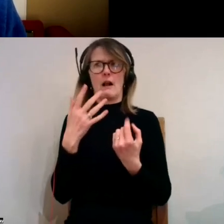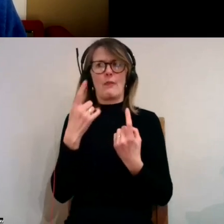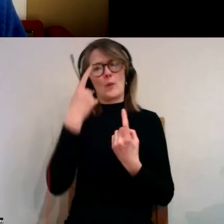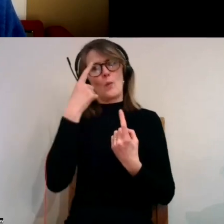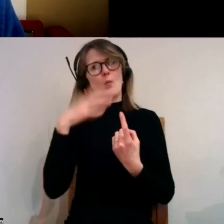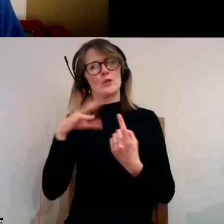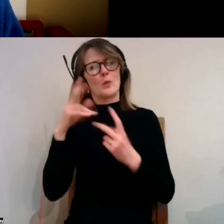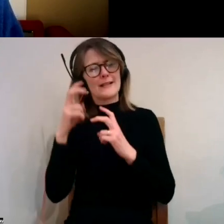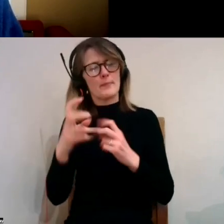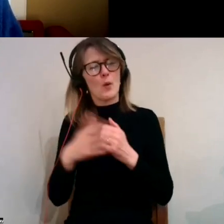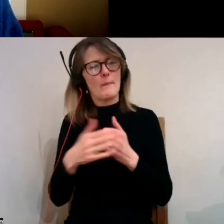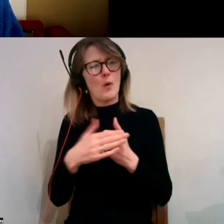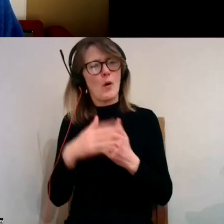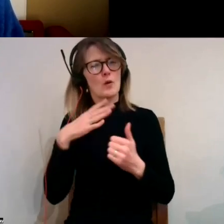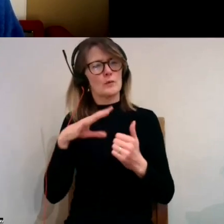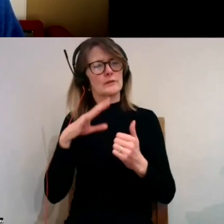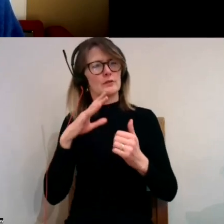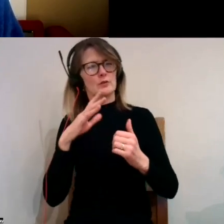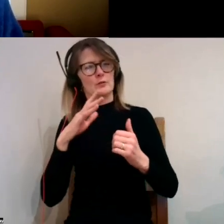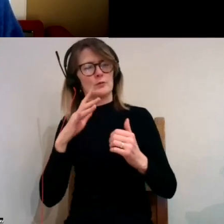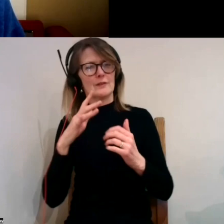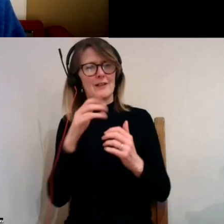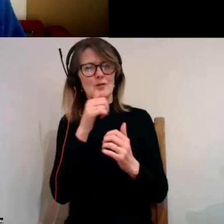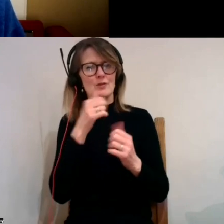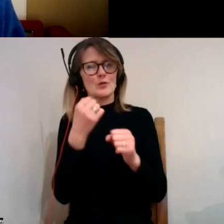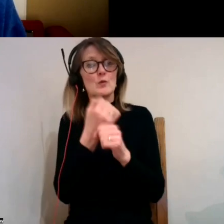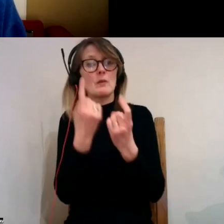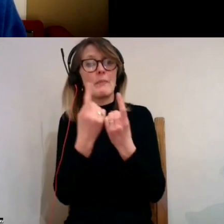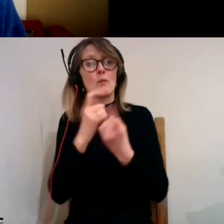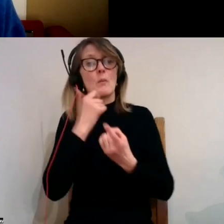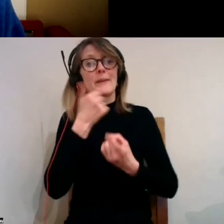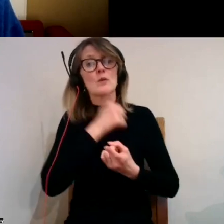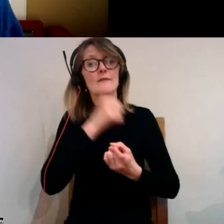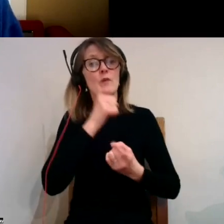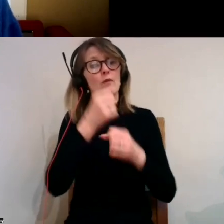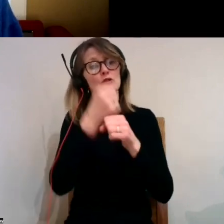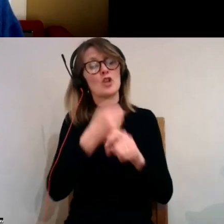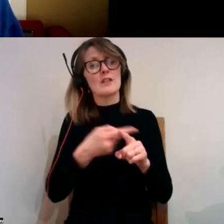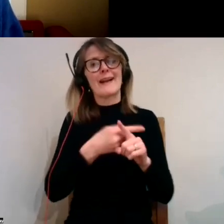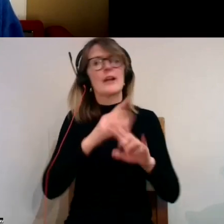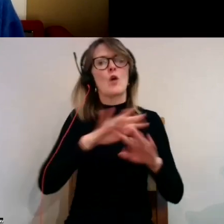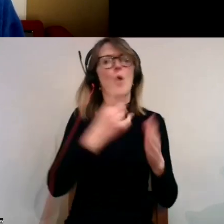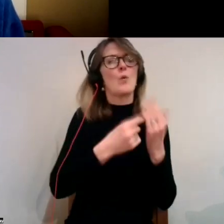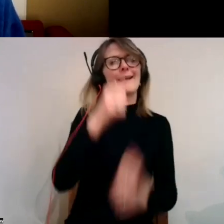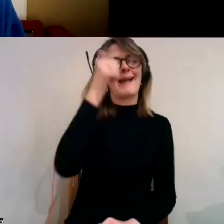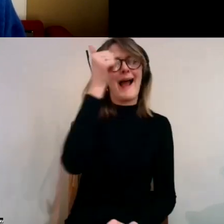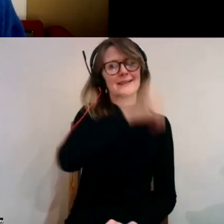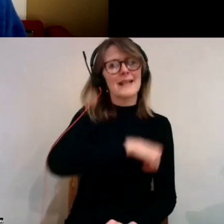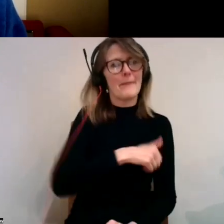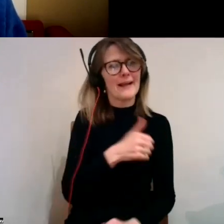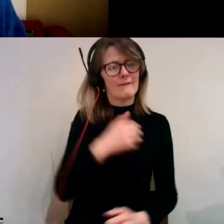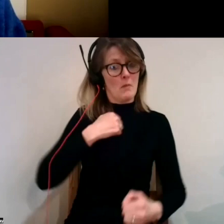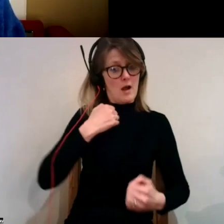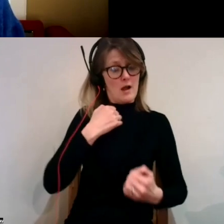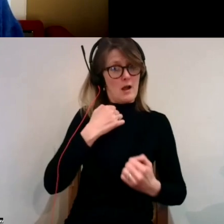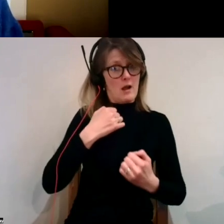to do something that might be useful for the Church of England. So not simply to do the academic research for my own sort of interest,